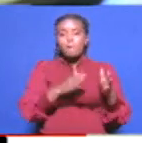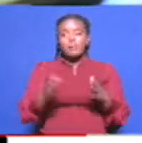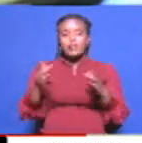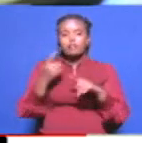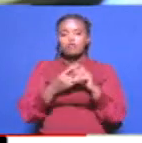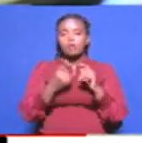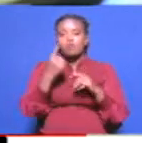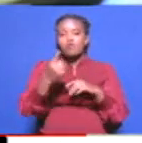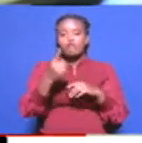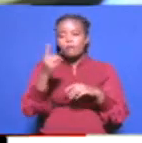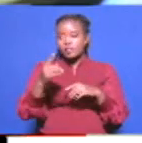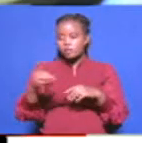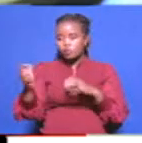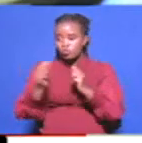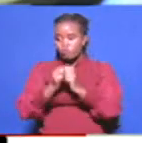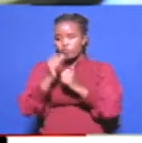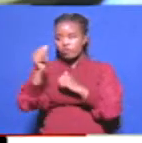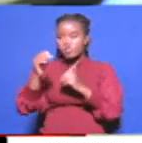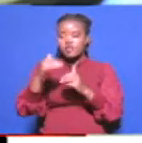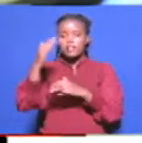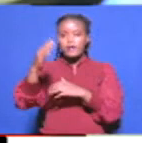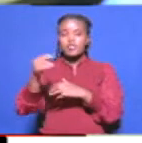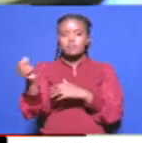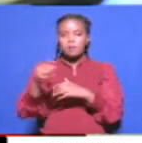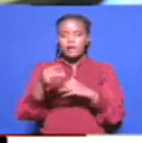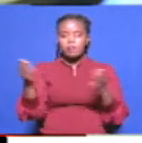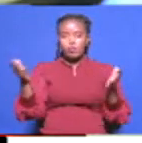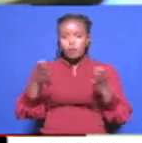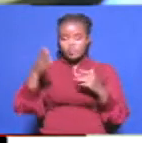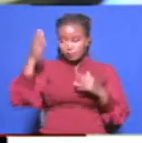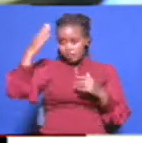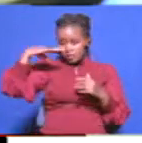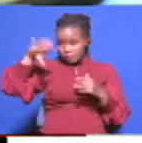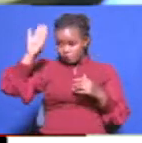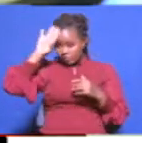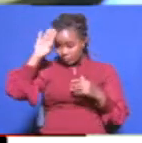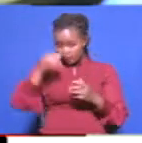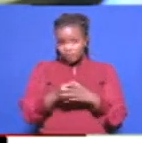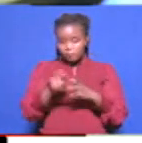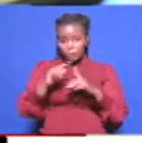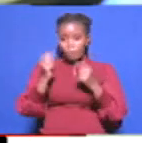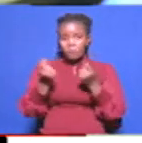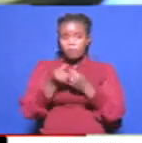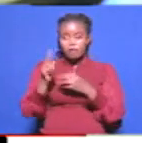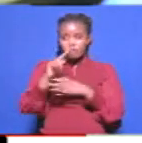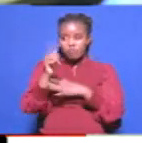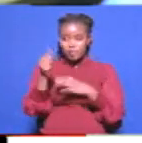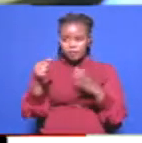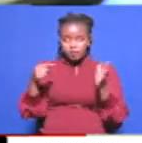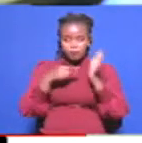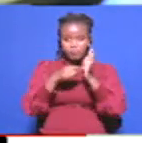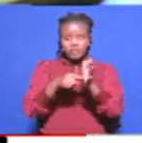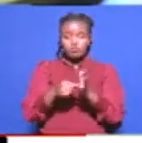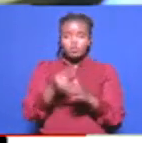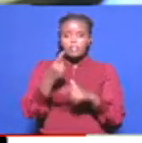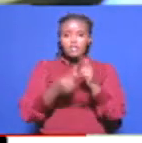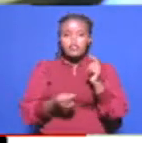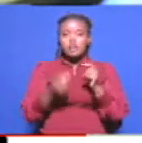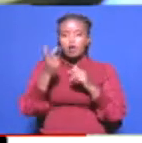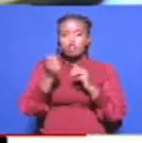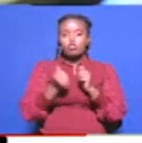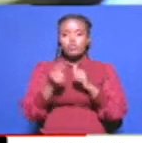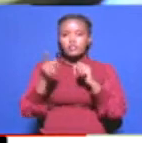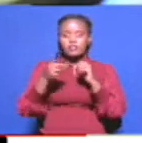the 15th of next month in Brazil. The team's first appearance at the prestigious event was in 2017 in Turkey, where